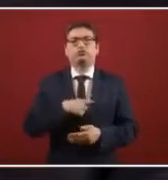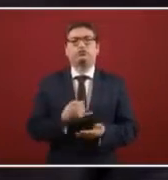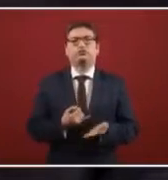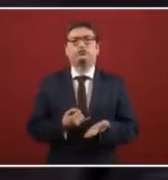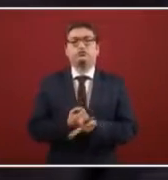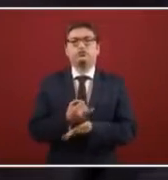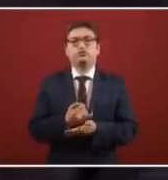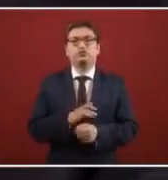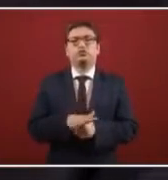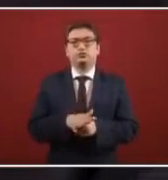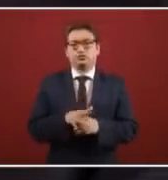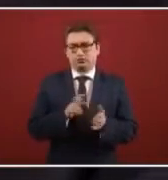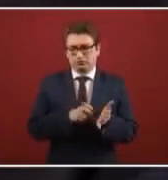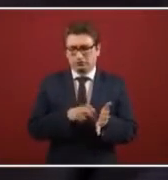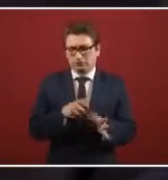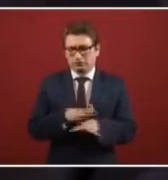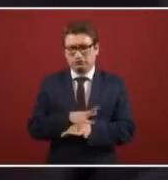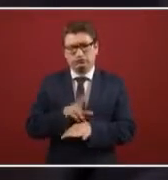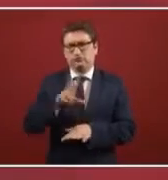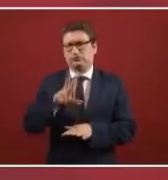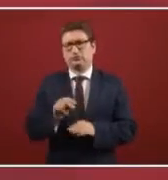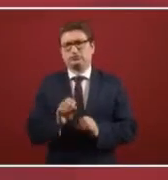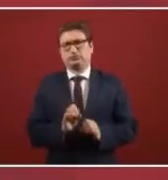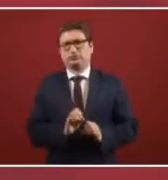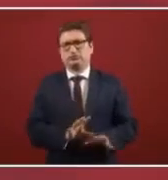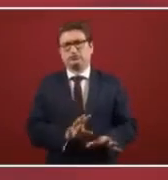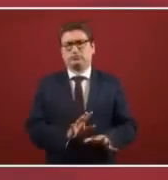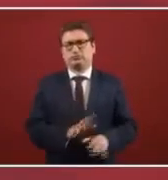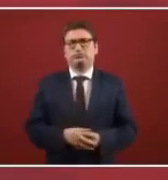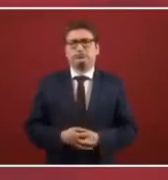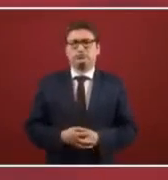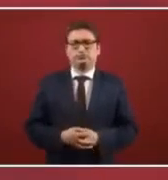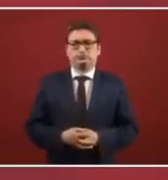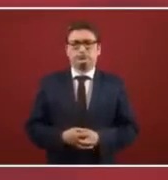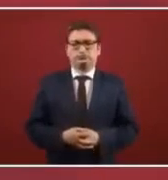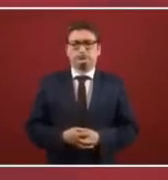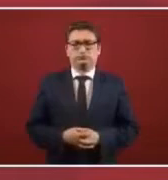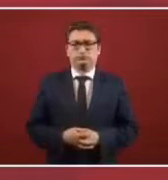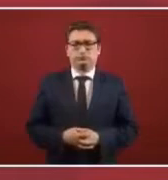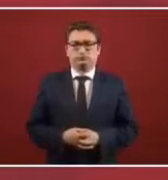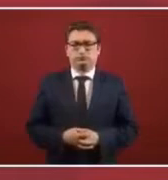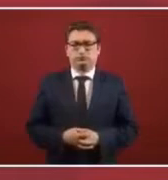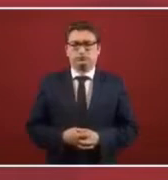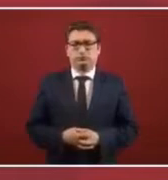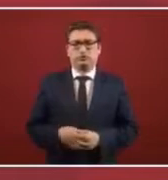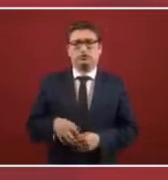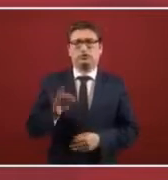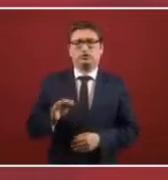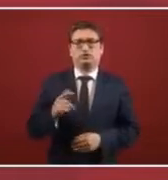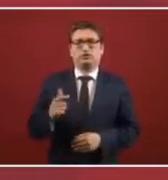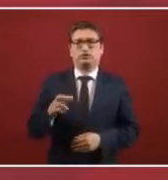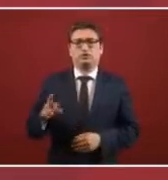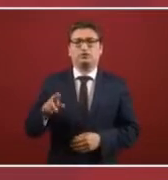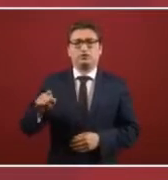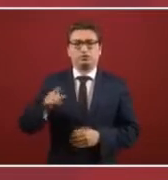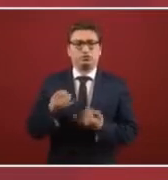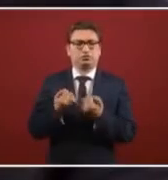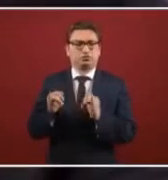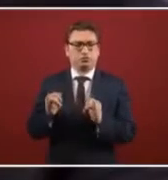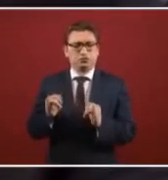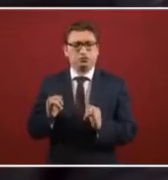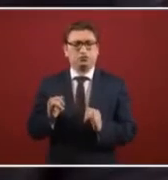decided no modificarla, not to modify it, dejarla así, leave it as it is, que la Fiscalía fuese independiente, that they be